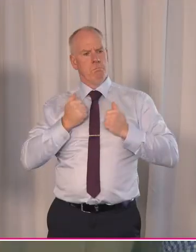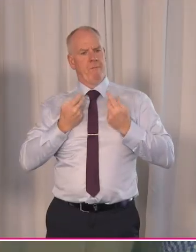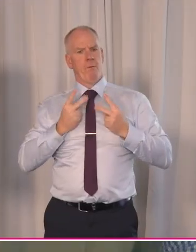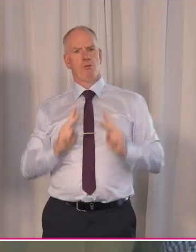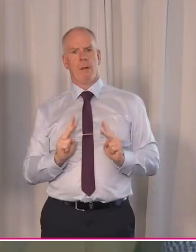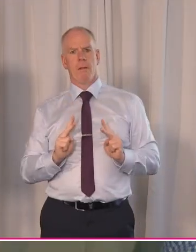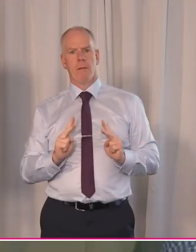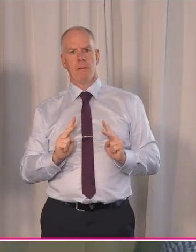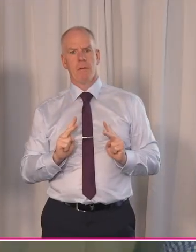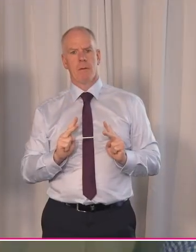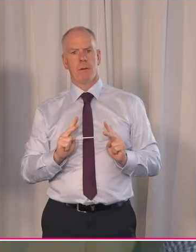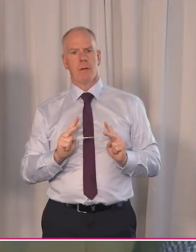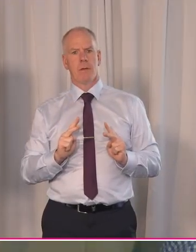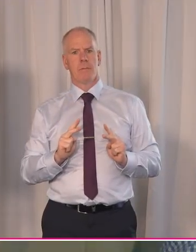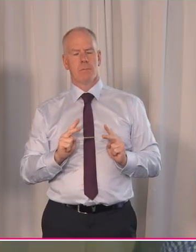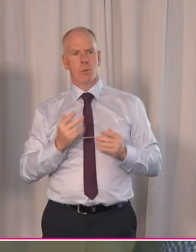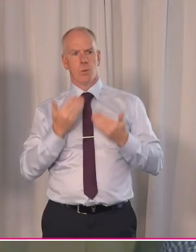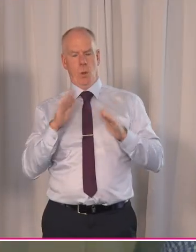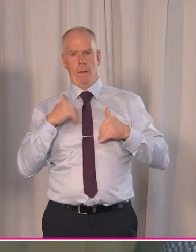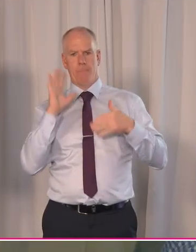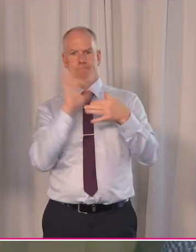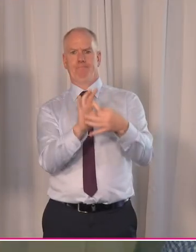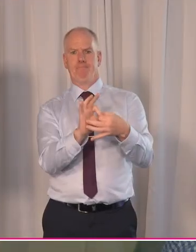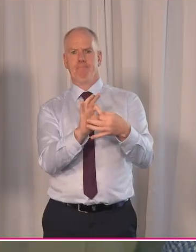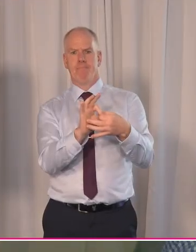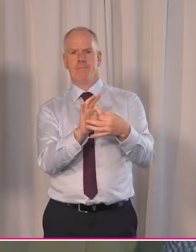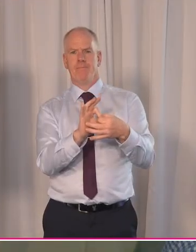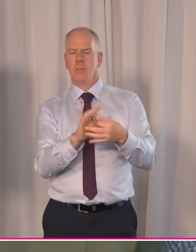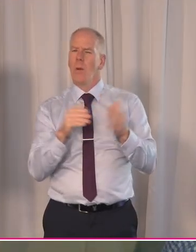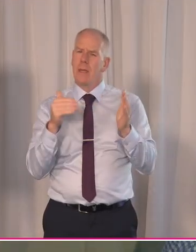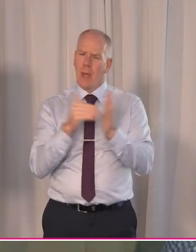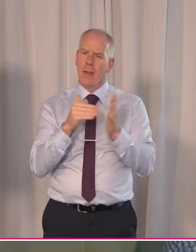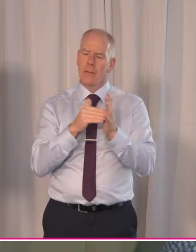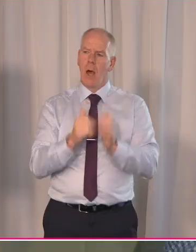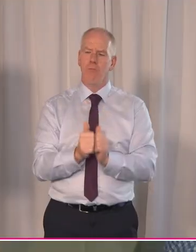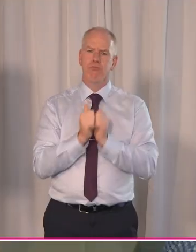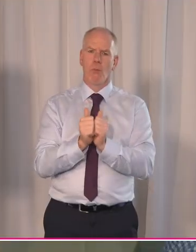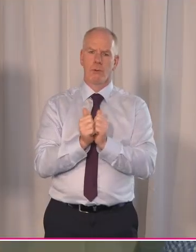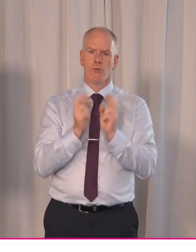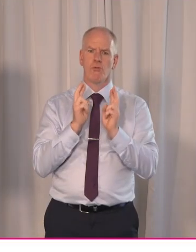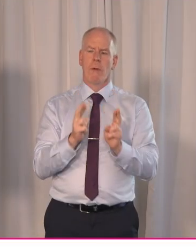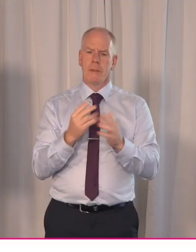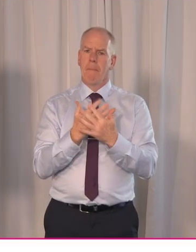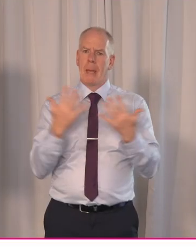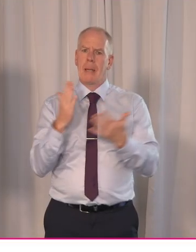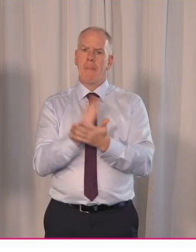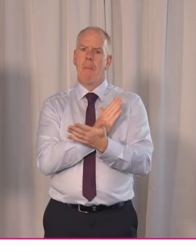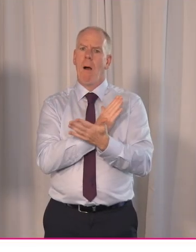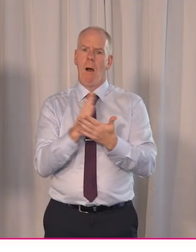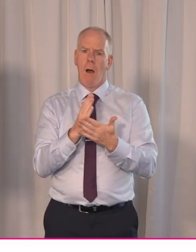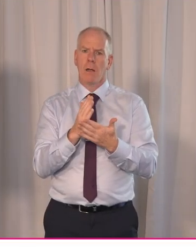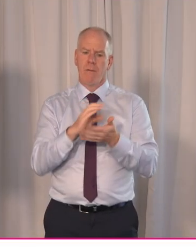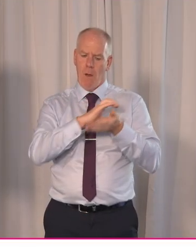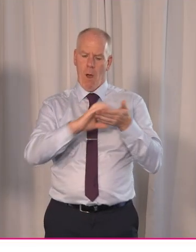show our connectedness with others. So it's absolutely appropriate that it would form a pivotal part of